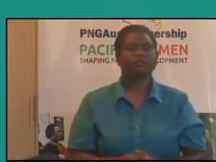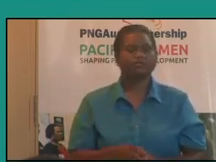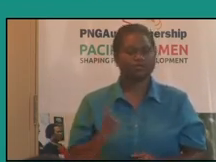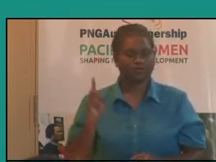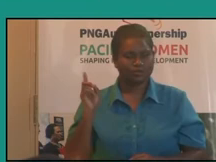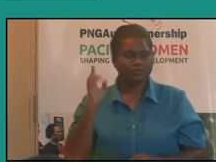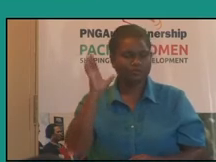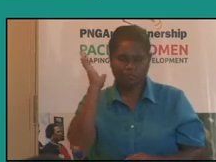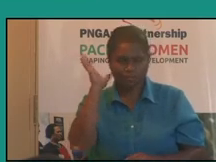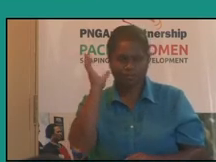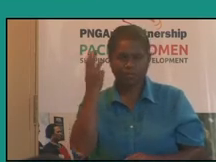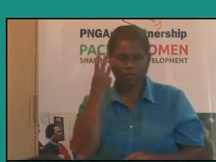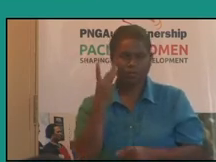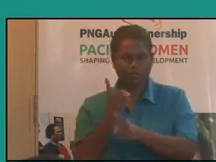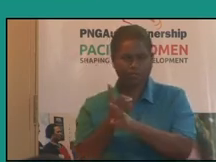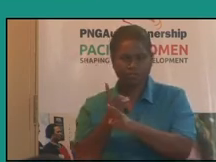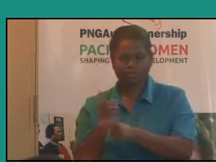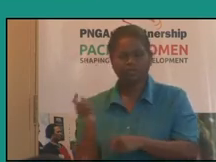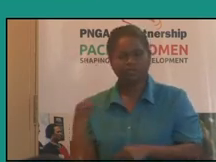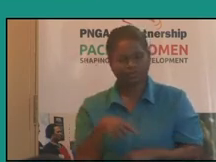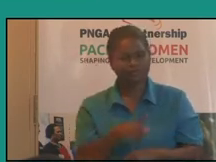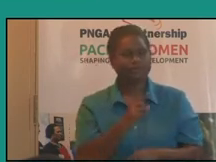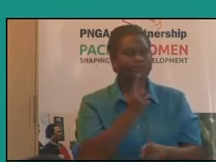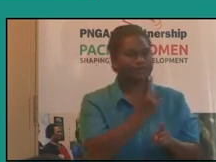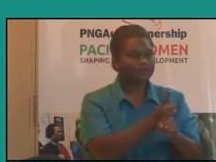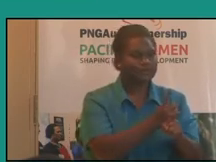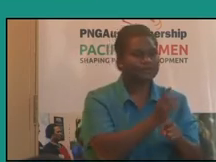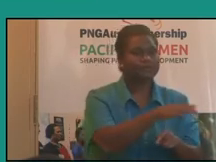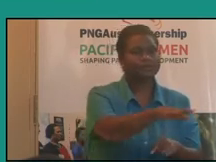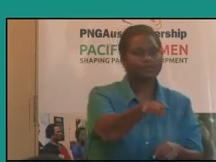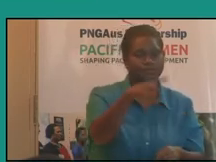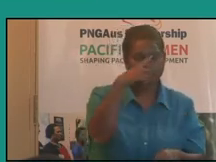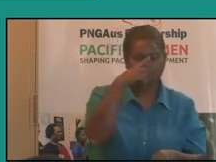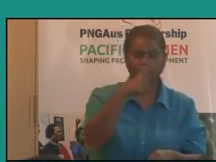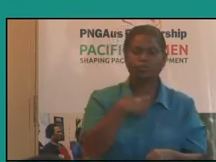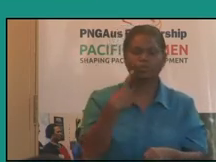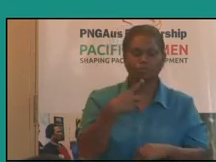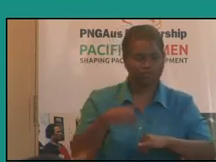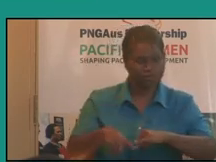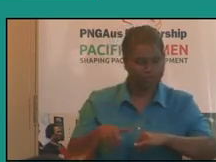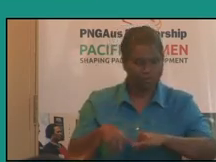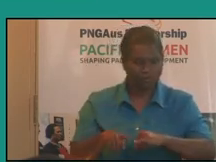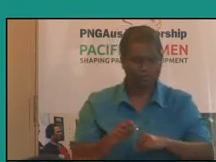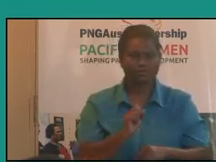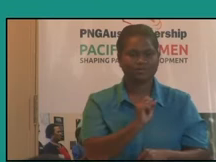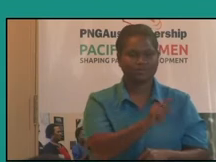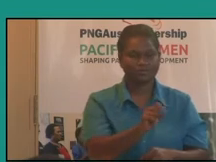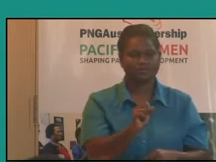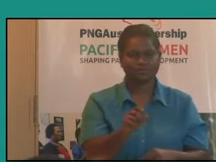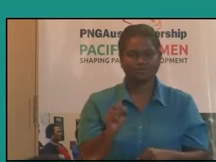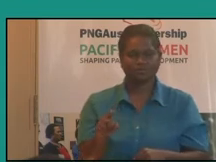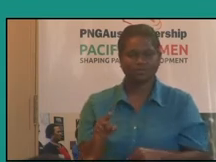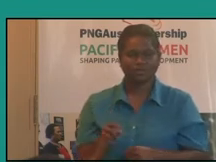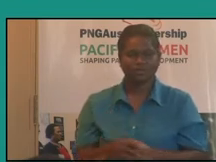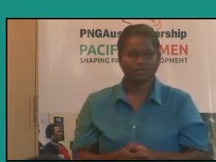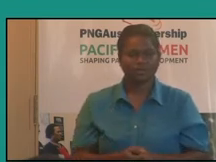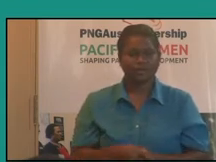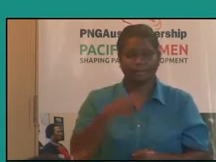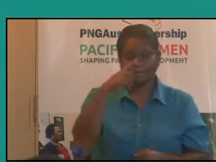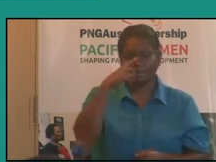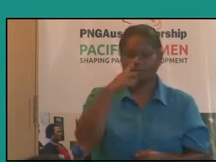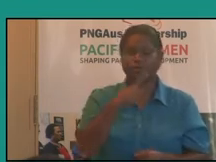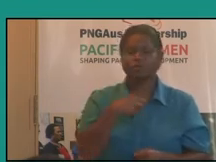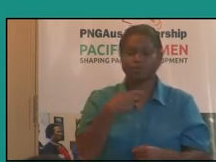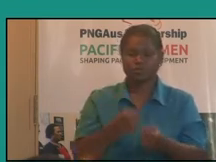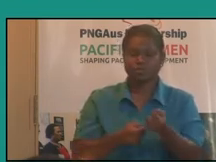and how it would be perceived. So a lot of the times I see that our committee members, I don't know how we can best utilize them, but they do a lot of